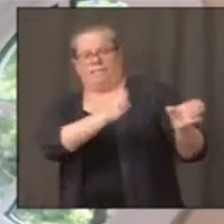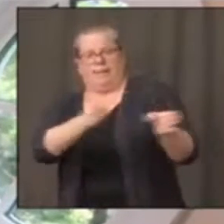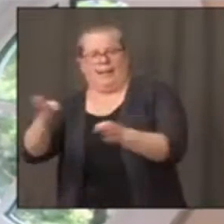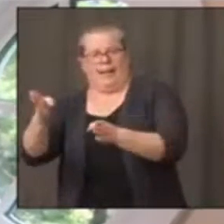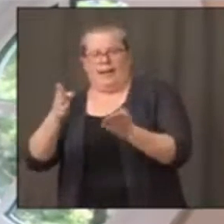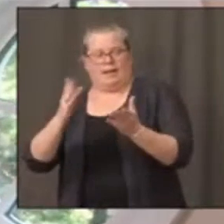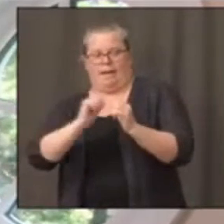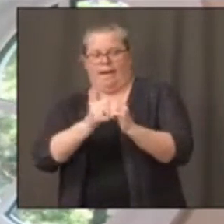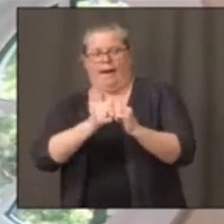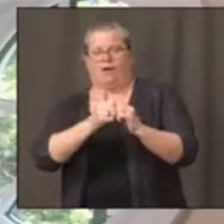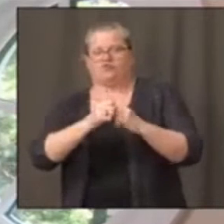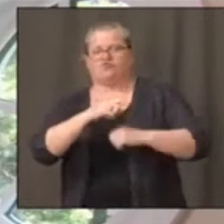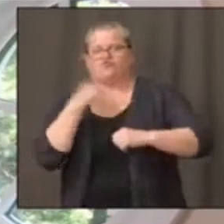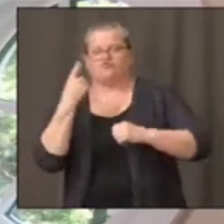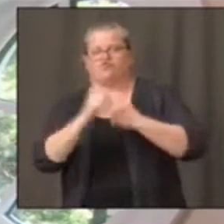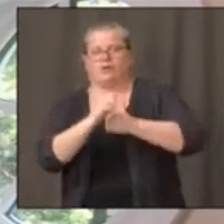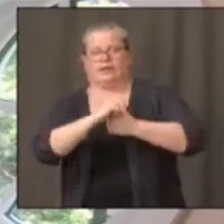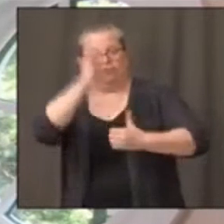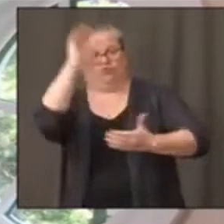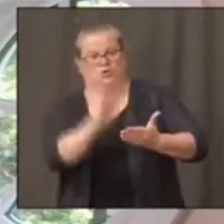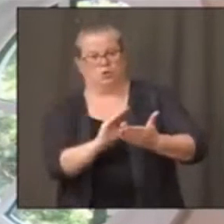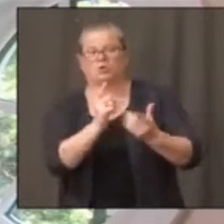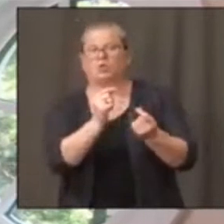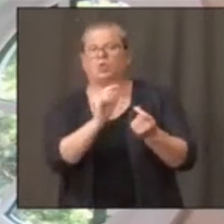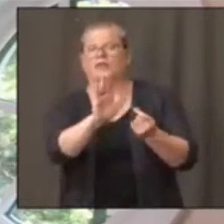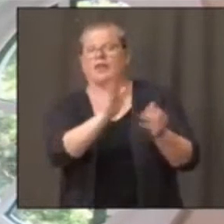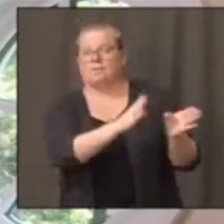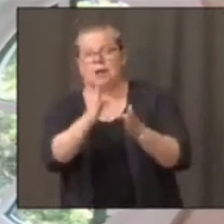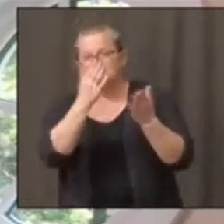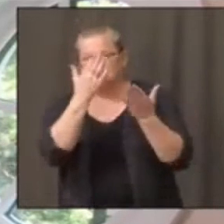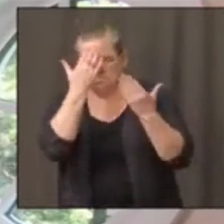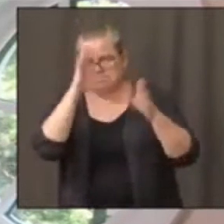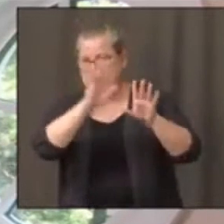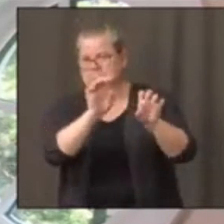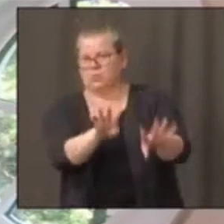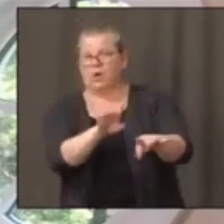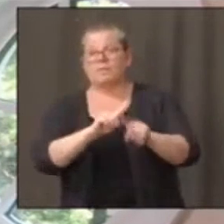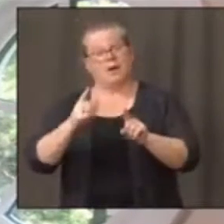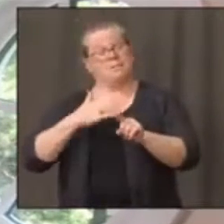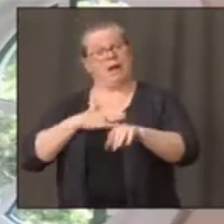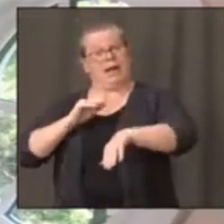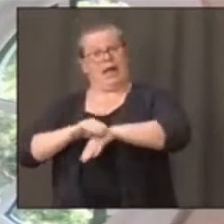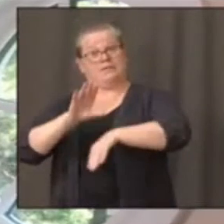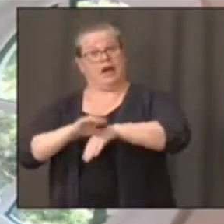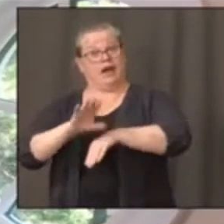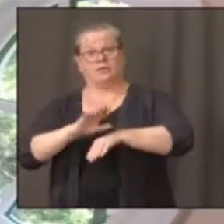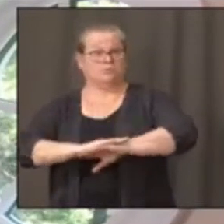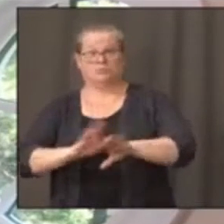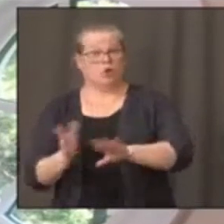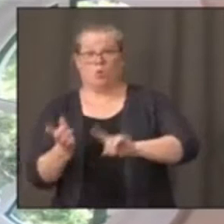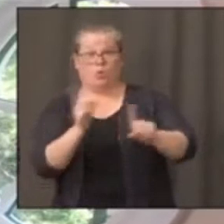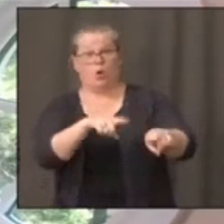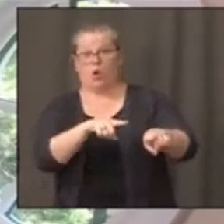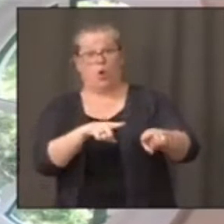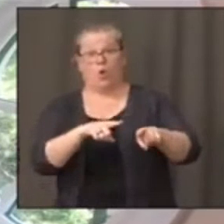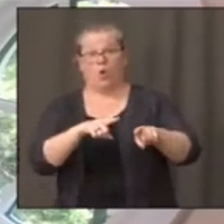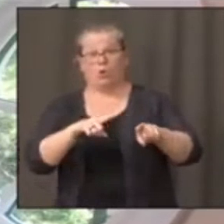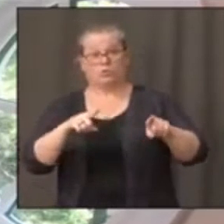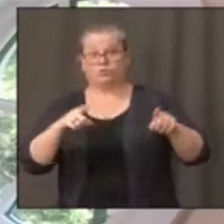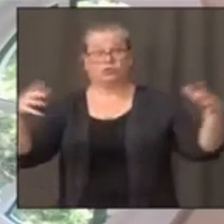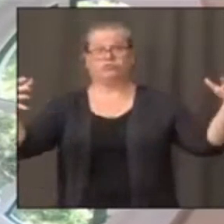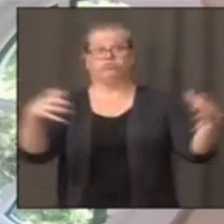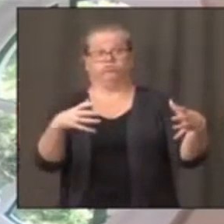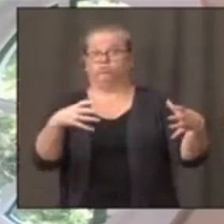settings in locations where there's epidemics if you can. I mean, I wouldn't be going into settings, congregate settings,